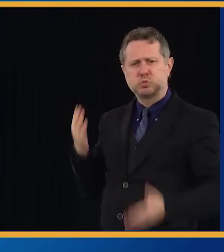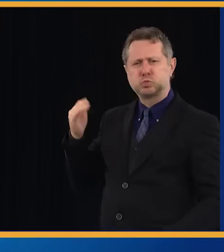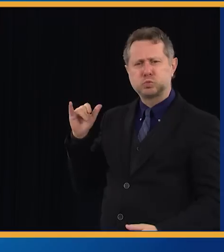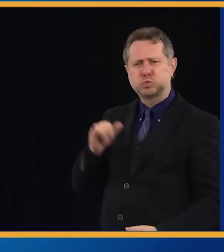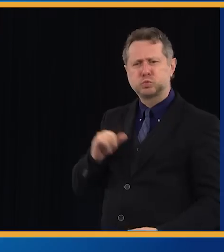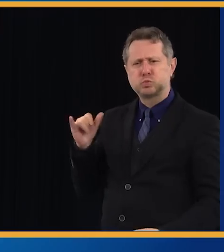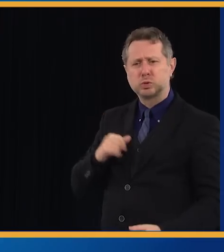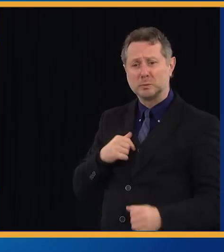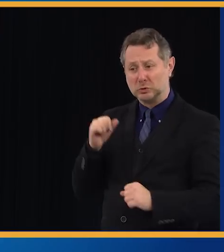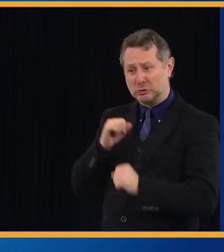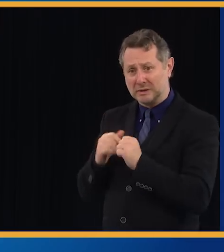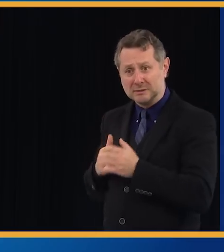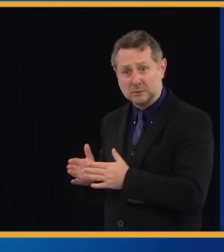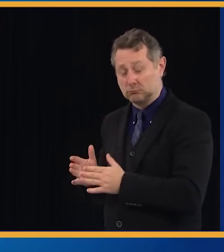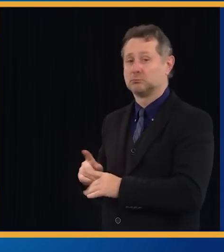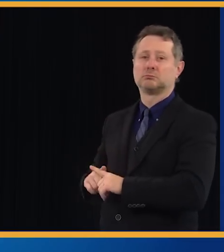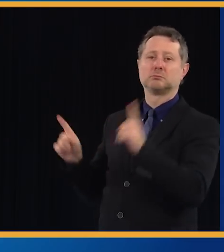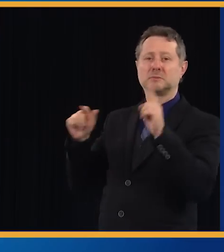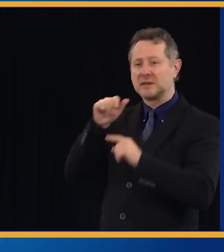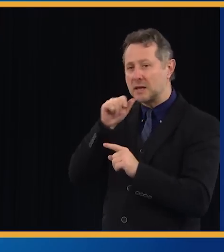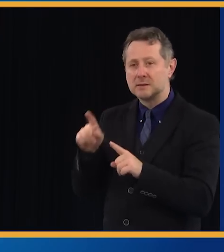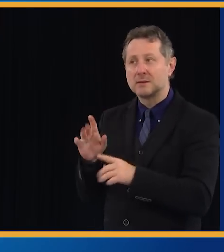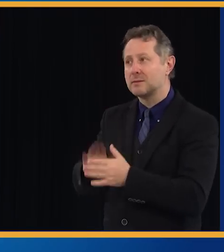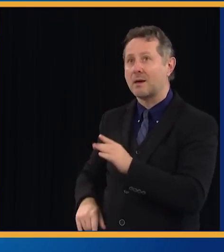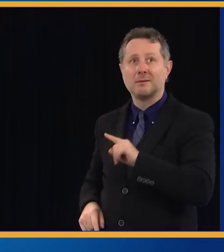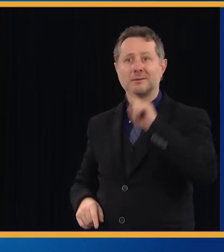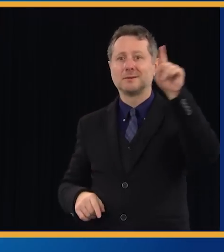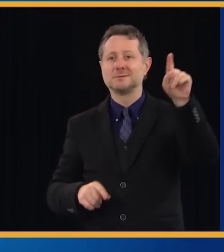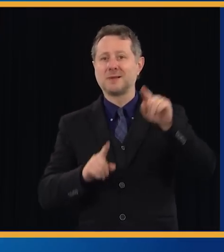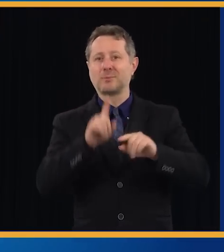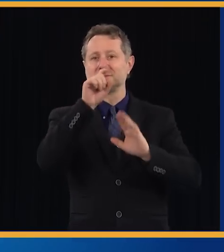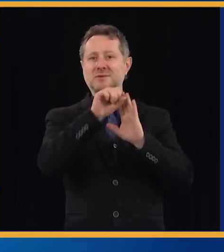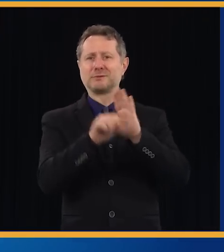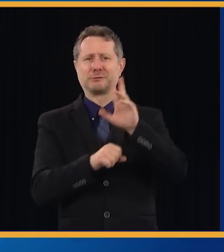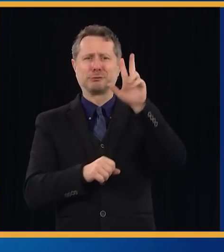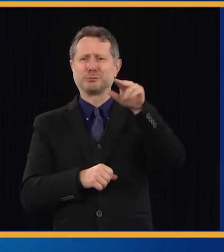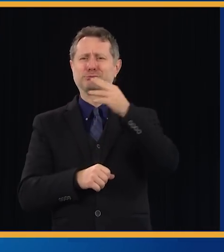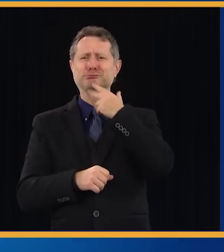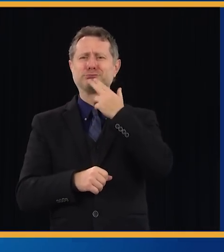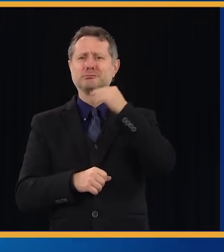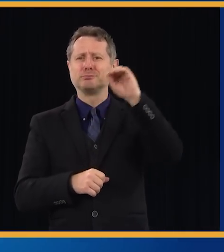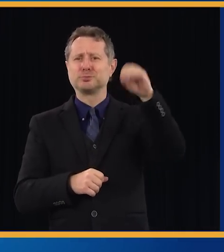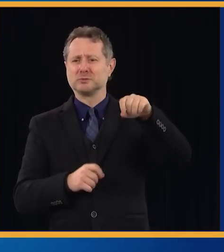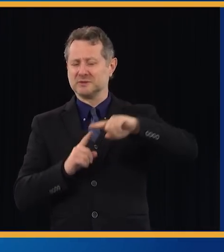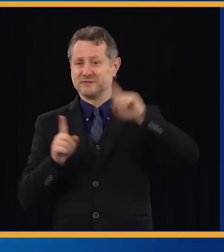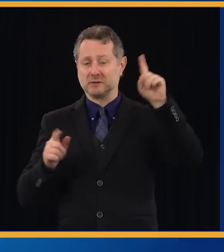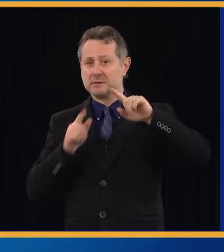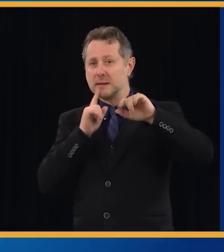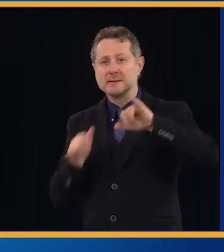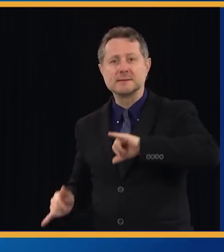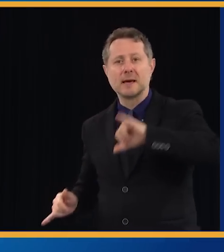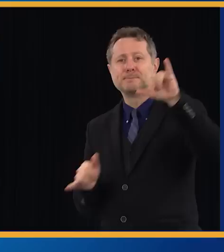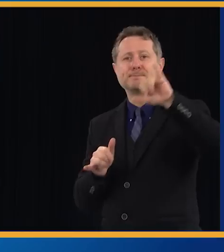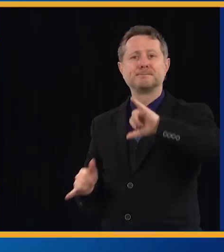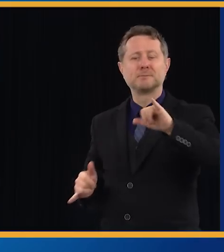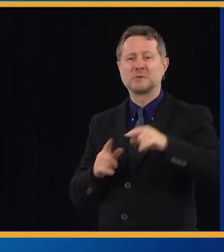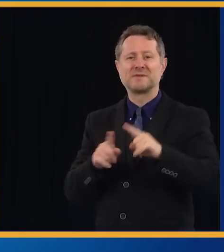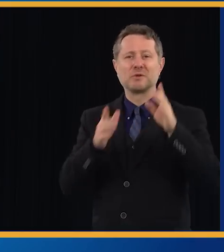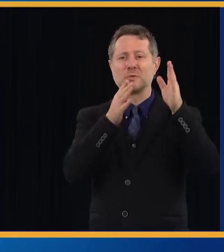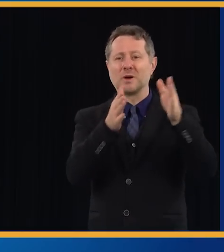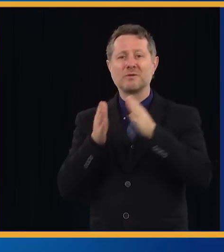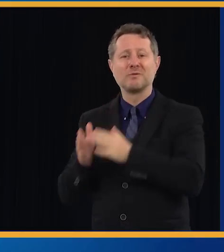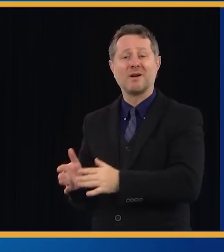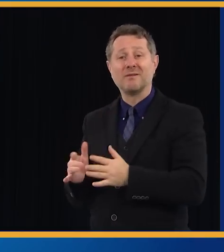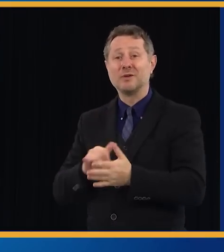necessarily that you would do in a place with 3.6%. It's just not. It's the same theory that some states